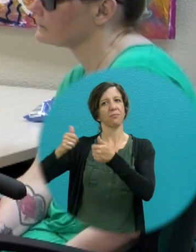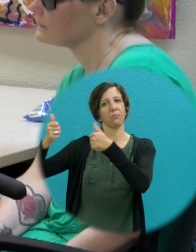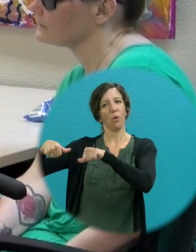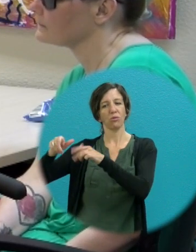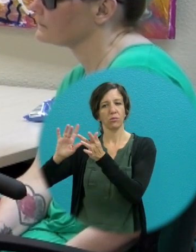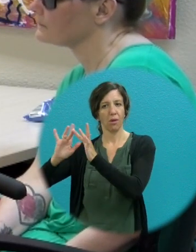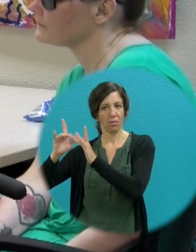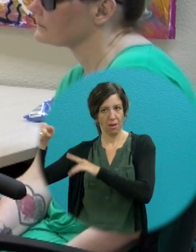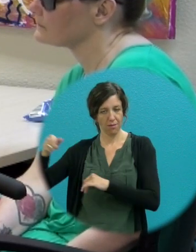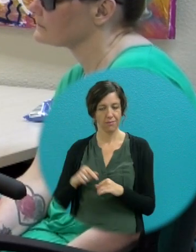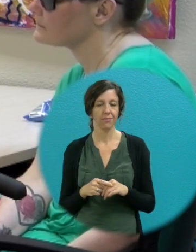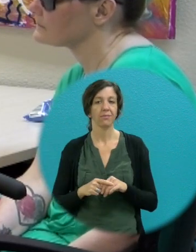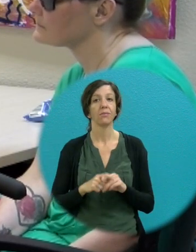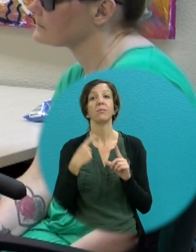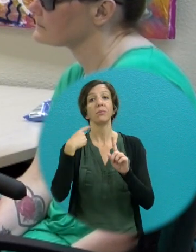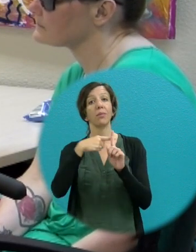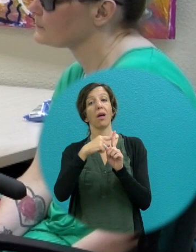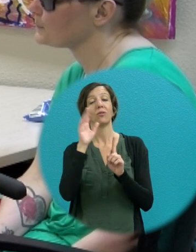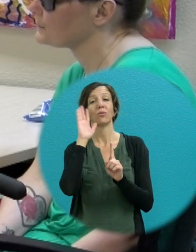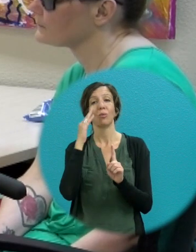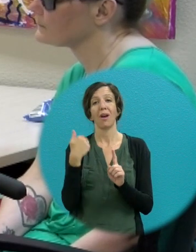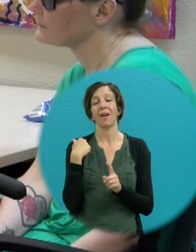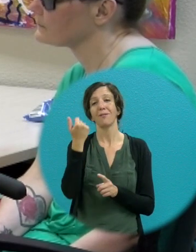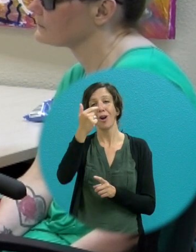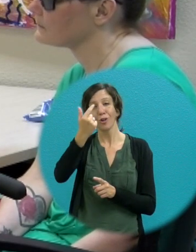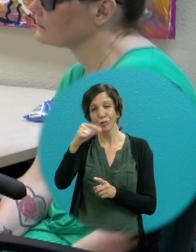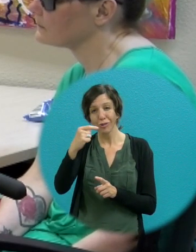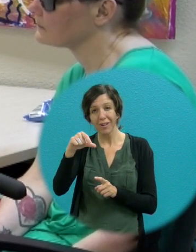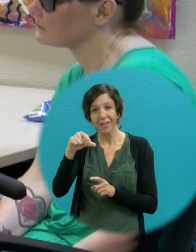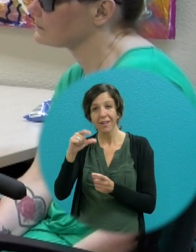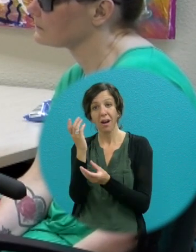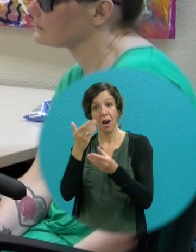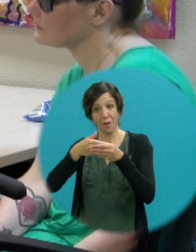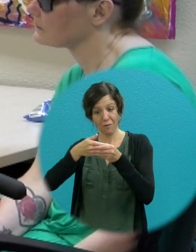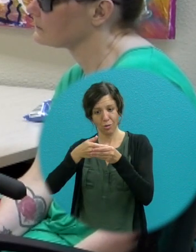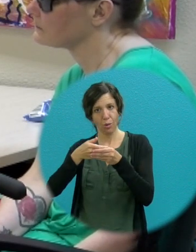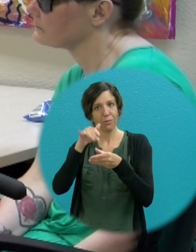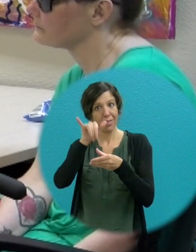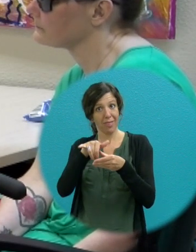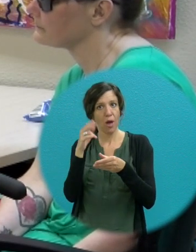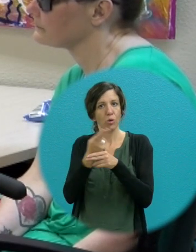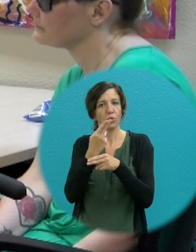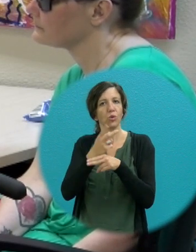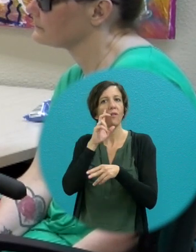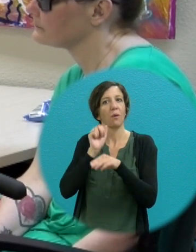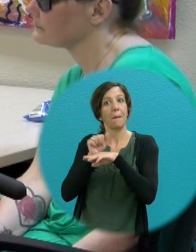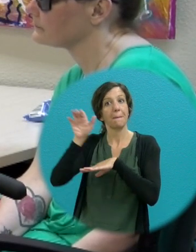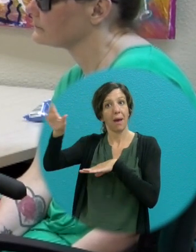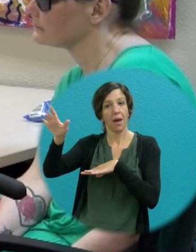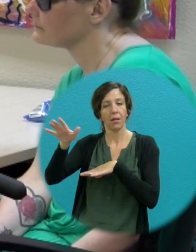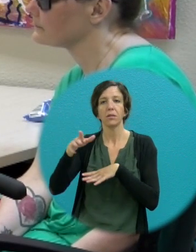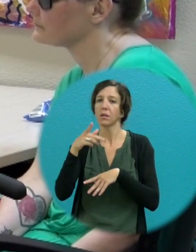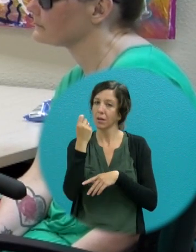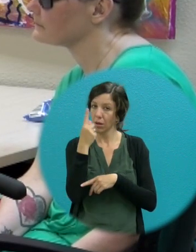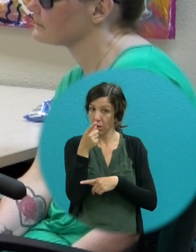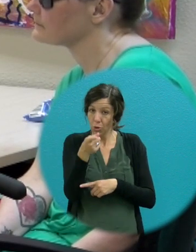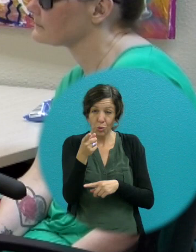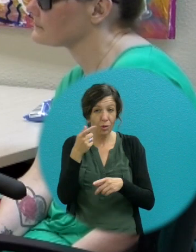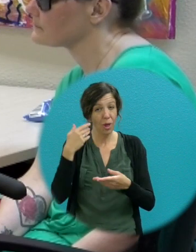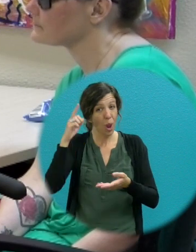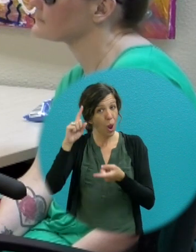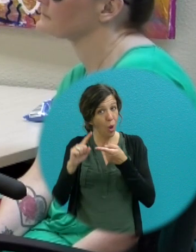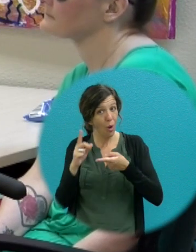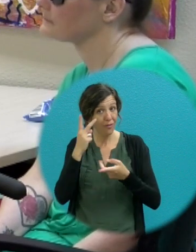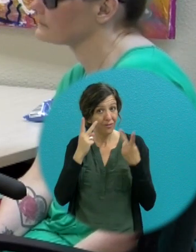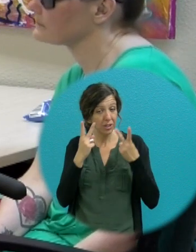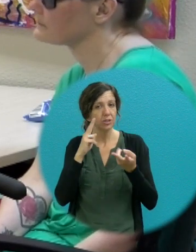online. And additionally, there will be a green return envelope so you can feel it, because it won't be the one you're